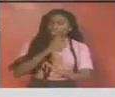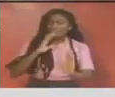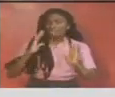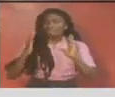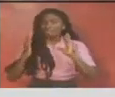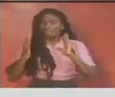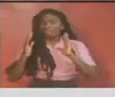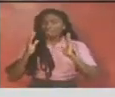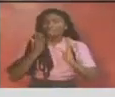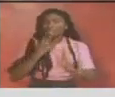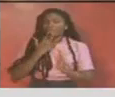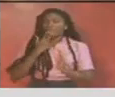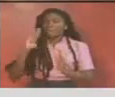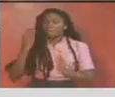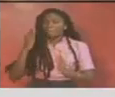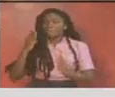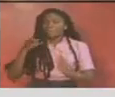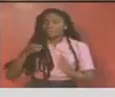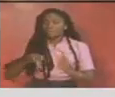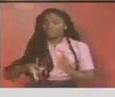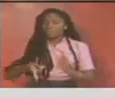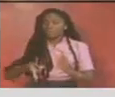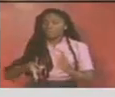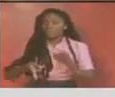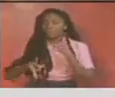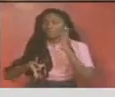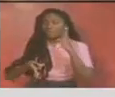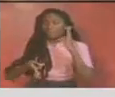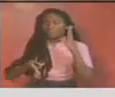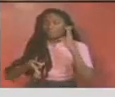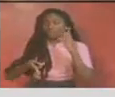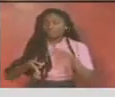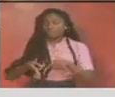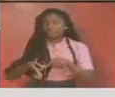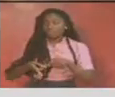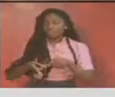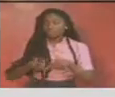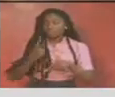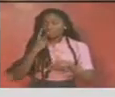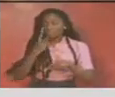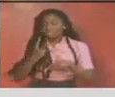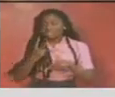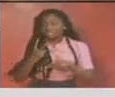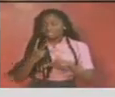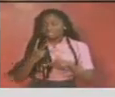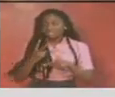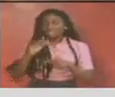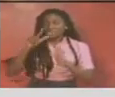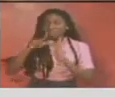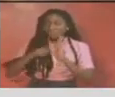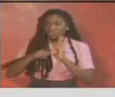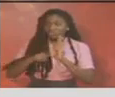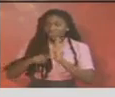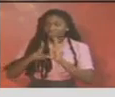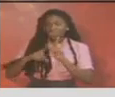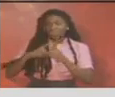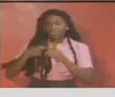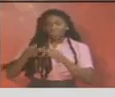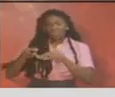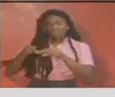to the blue graphs, which we see in the middle, we see an increase in the number of cases. And what we are seeing is a rolling average